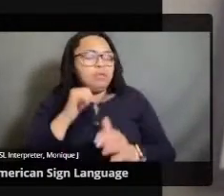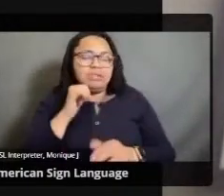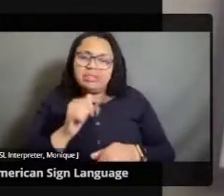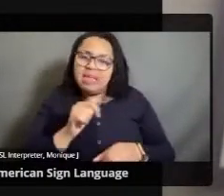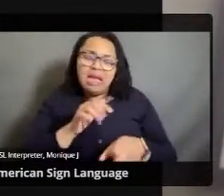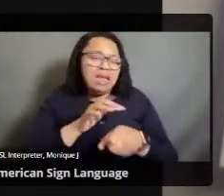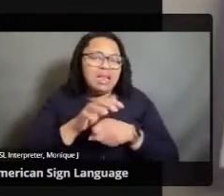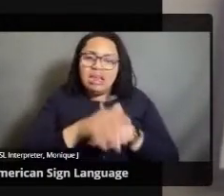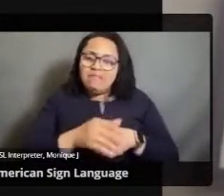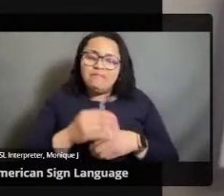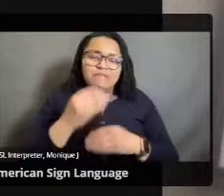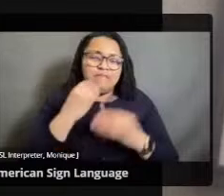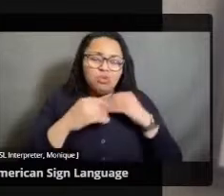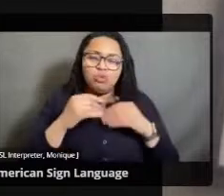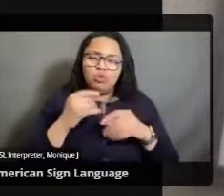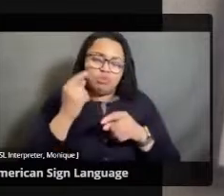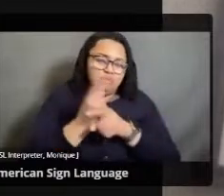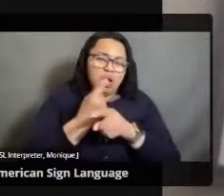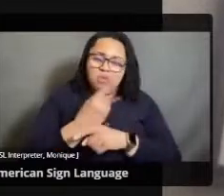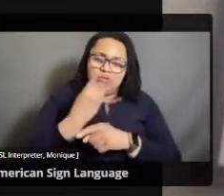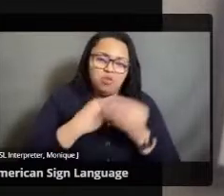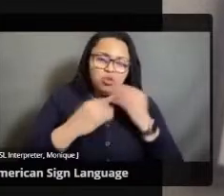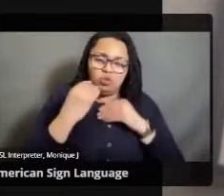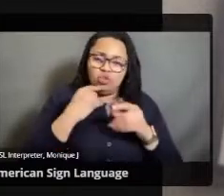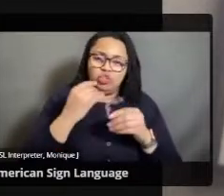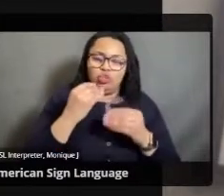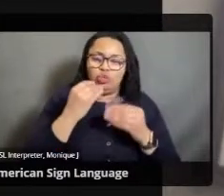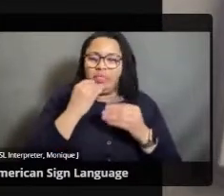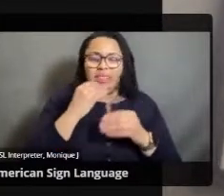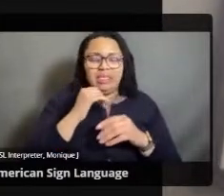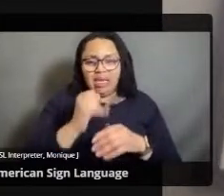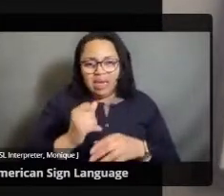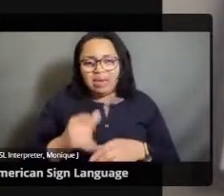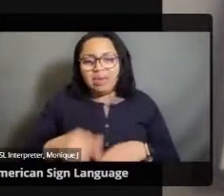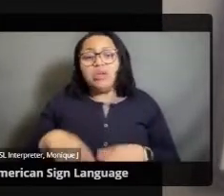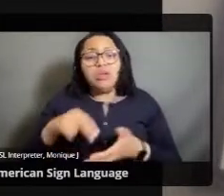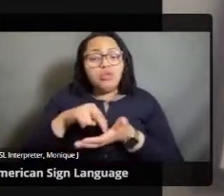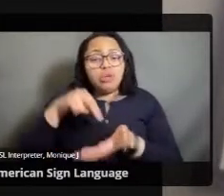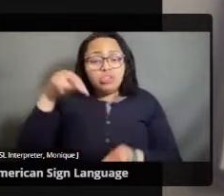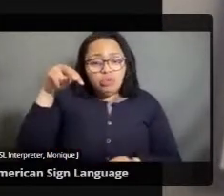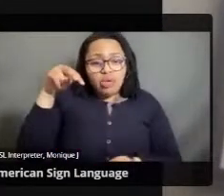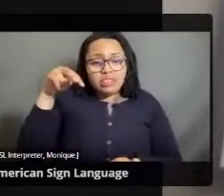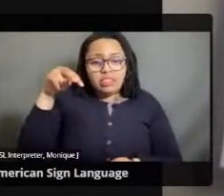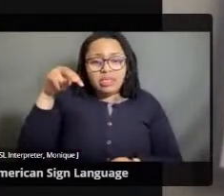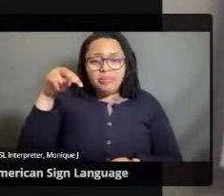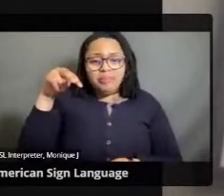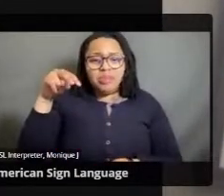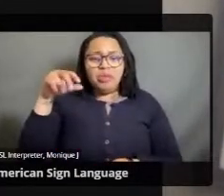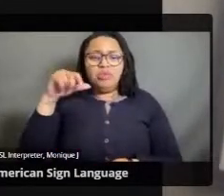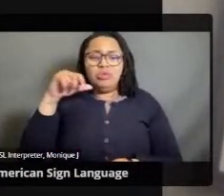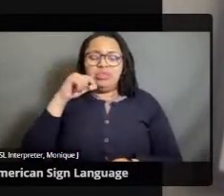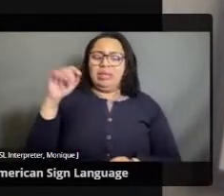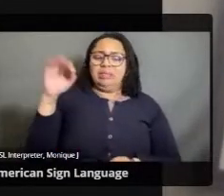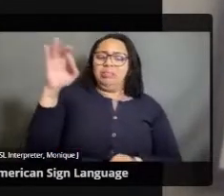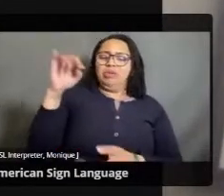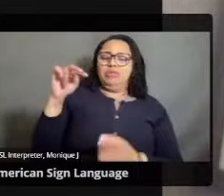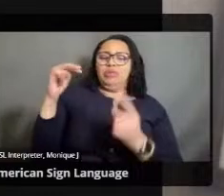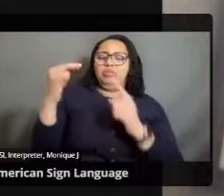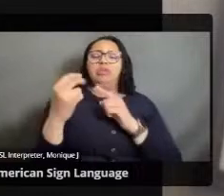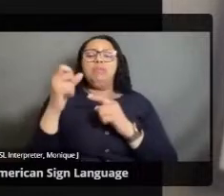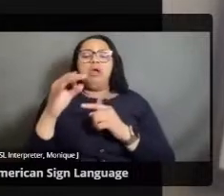Resurrection wasn't preached from the perspective of those on top. It was